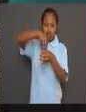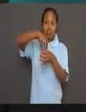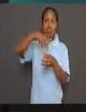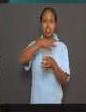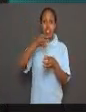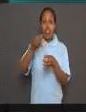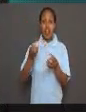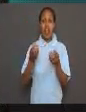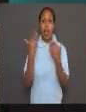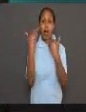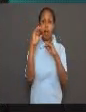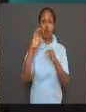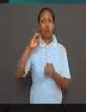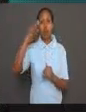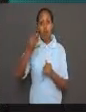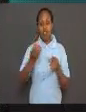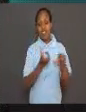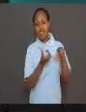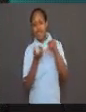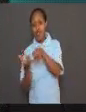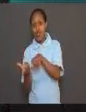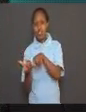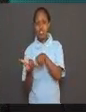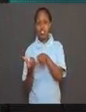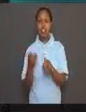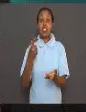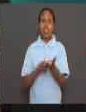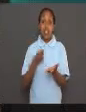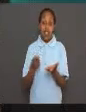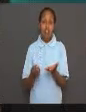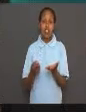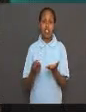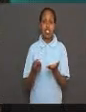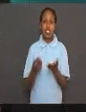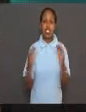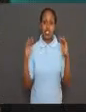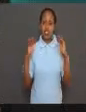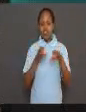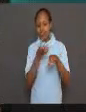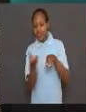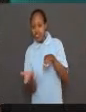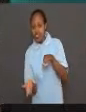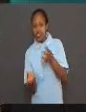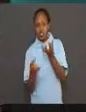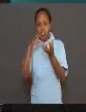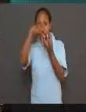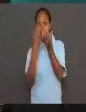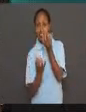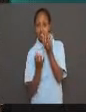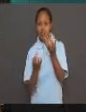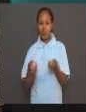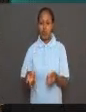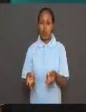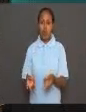an amount of fluid that is equal to the